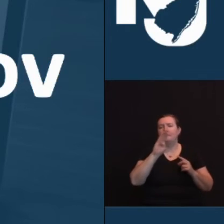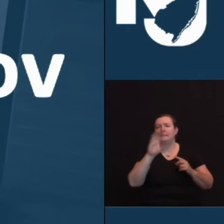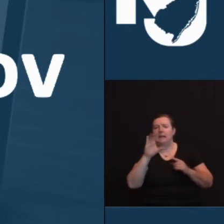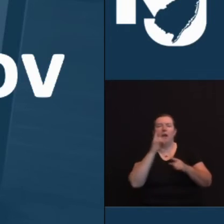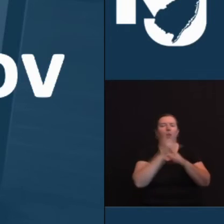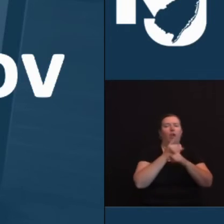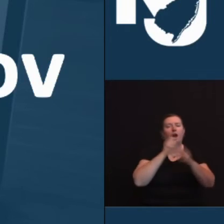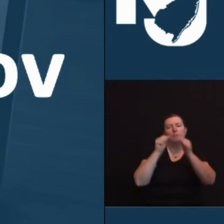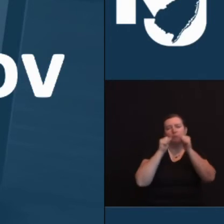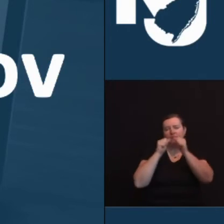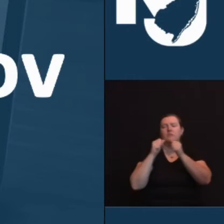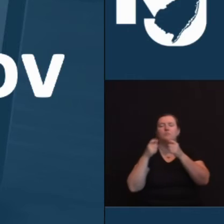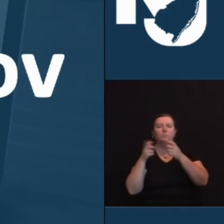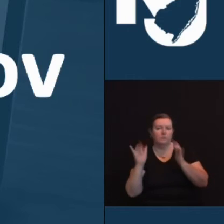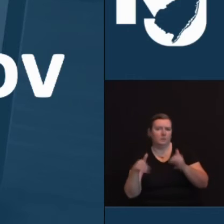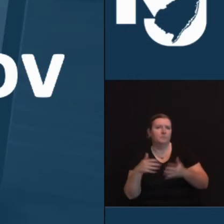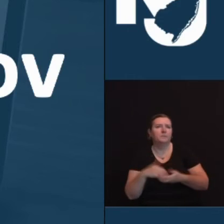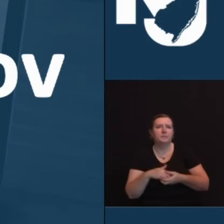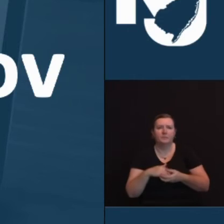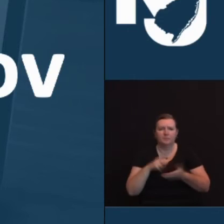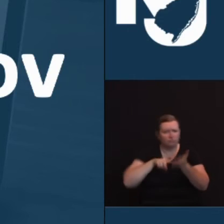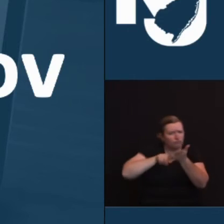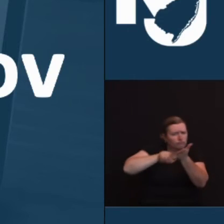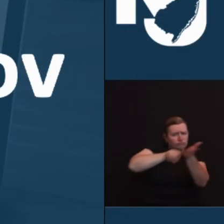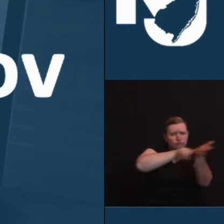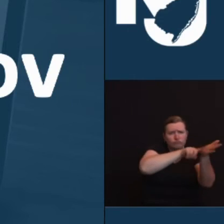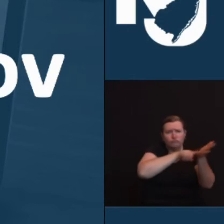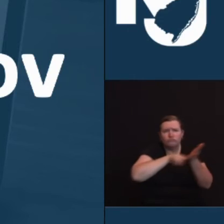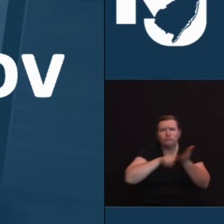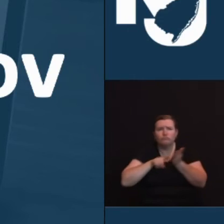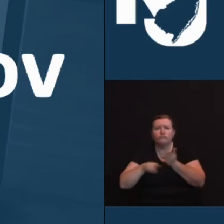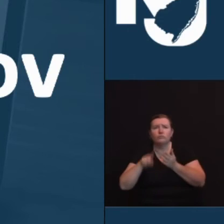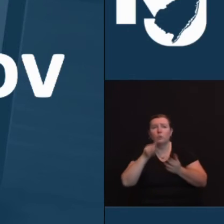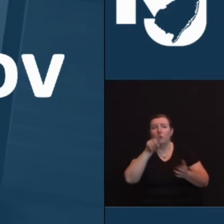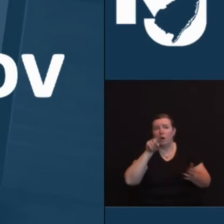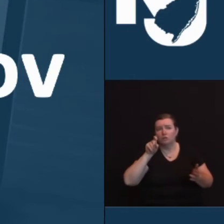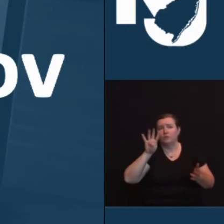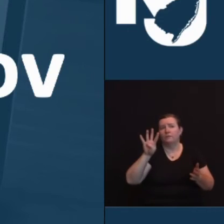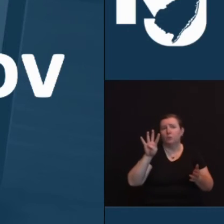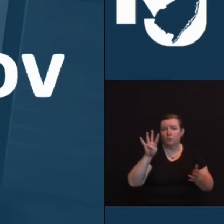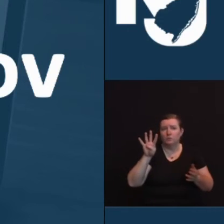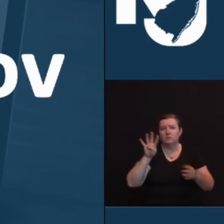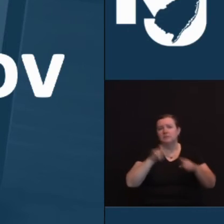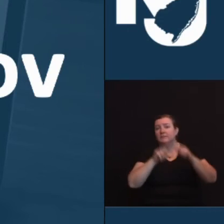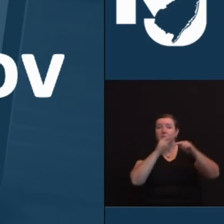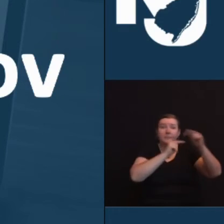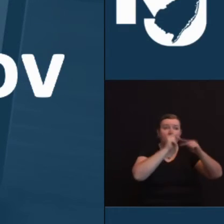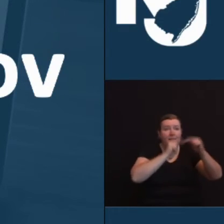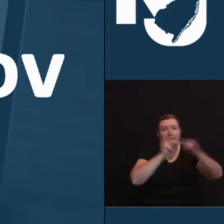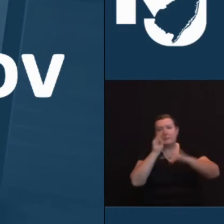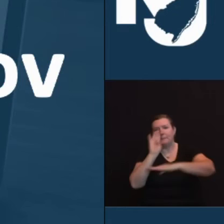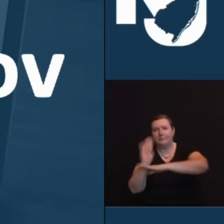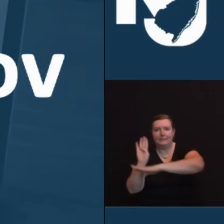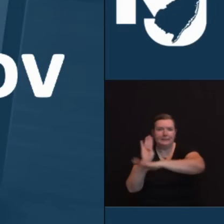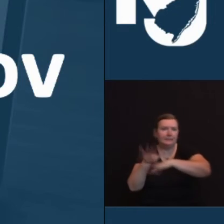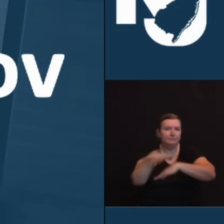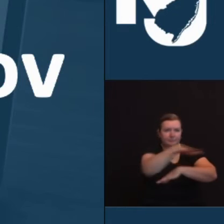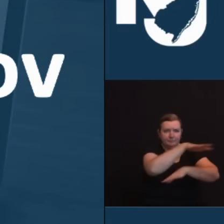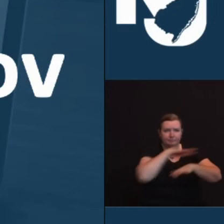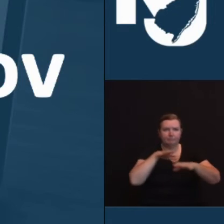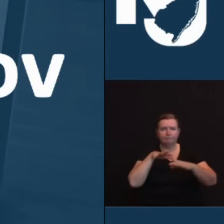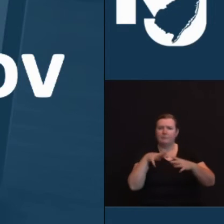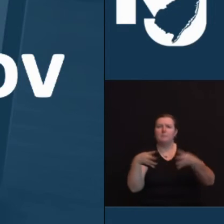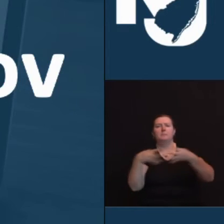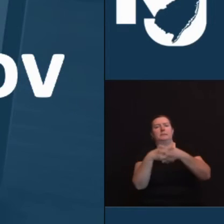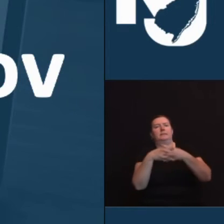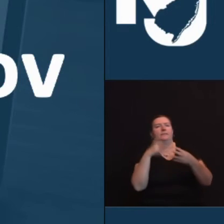got 104 establishments in Camden, Essex, and Hudson counties, and they found 15 various executive